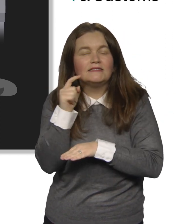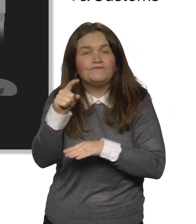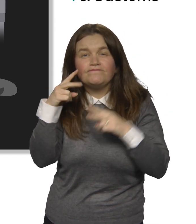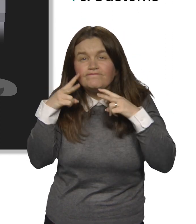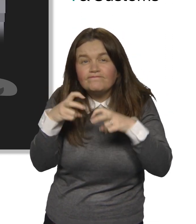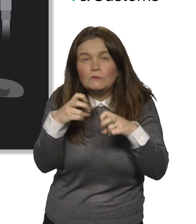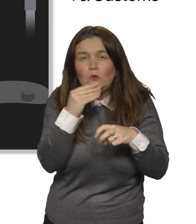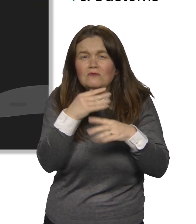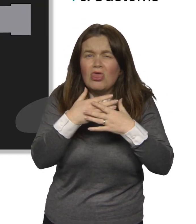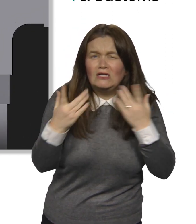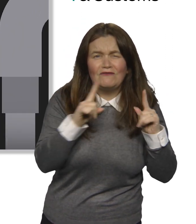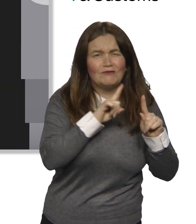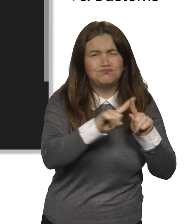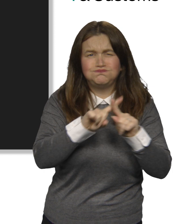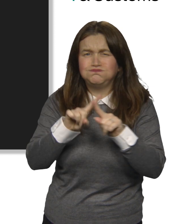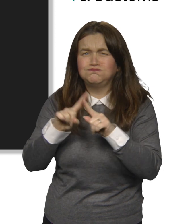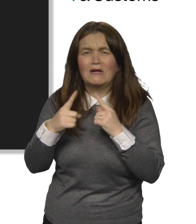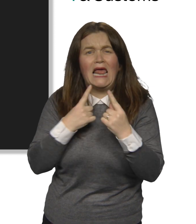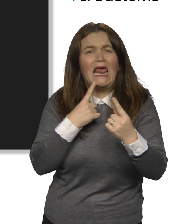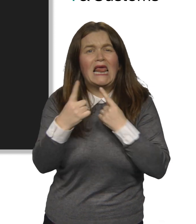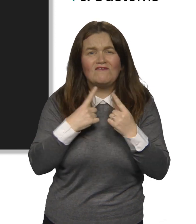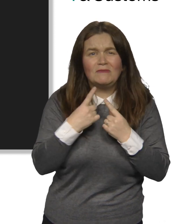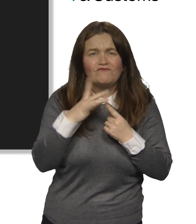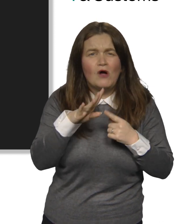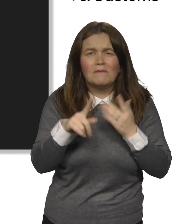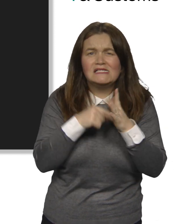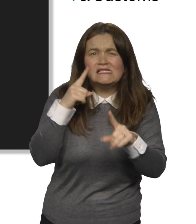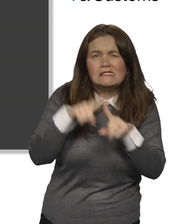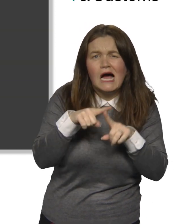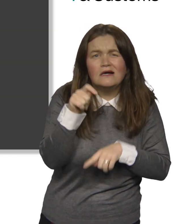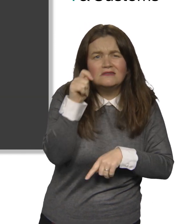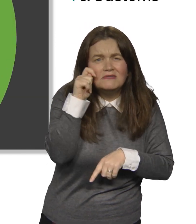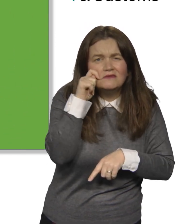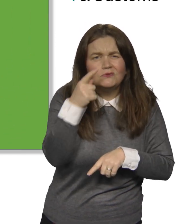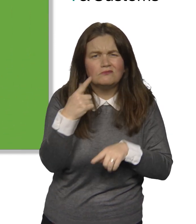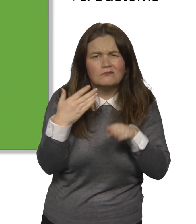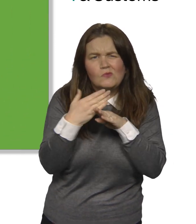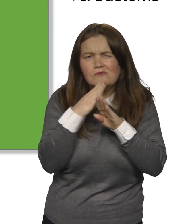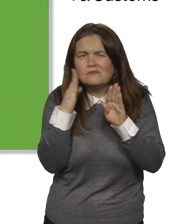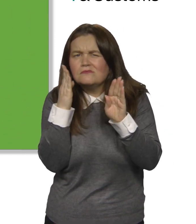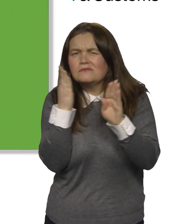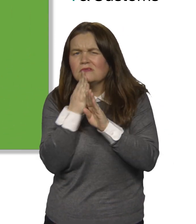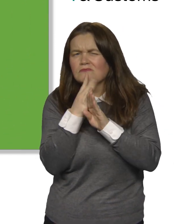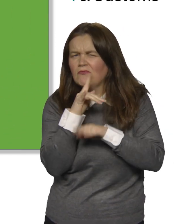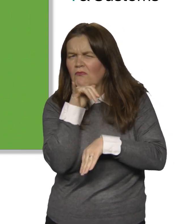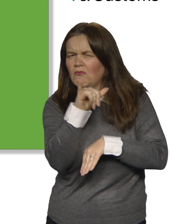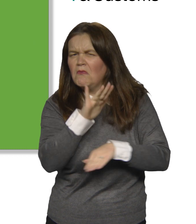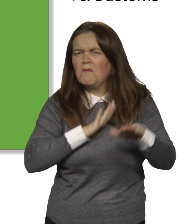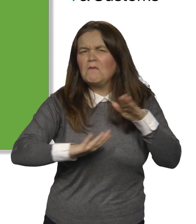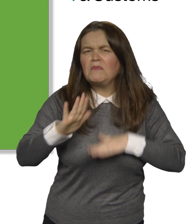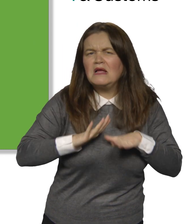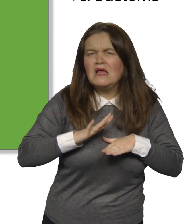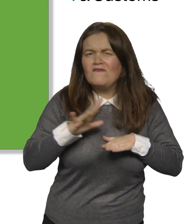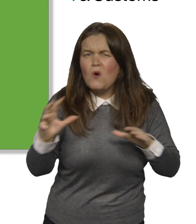moonlighters. The investigators use lots of different information and techniques, ranging from tax inspectors who operate undercover